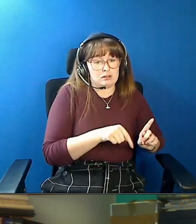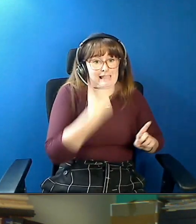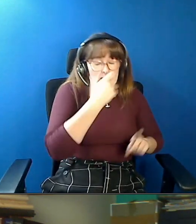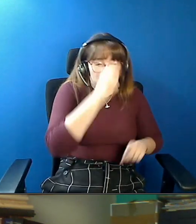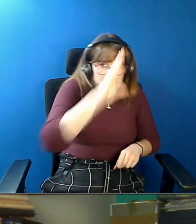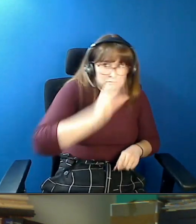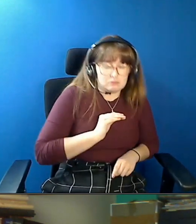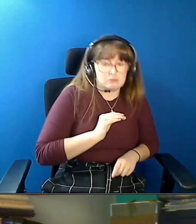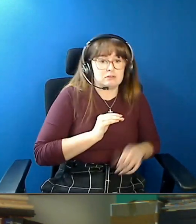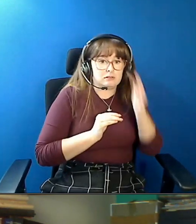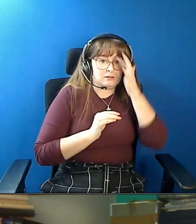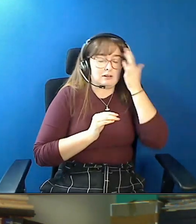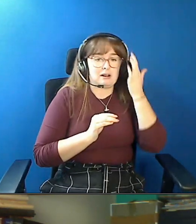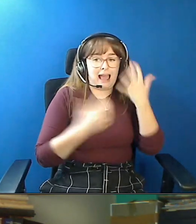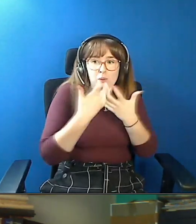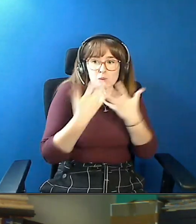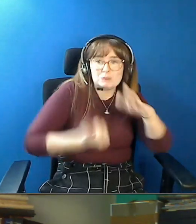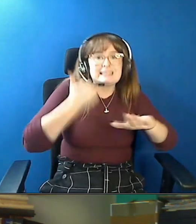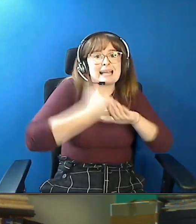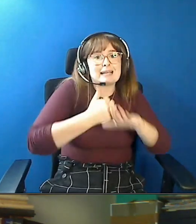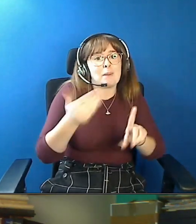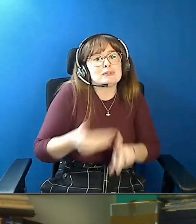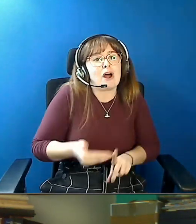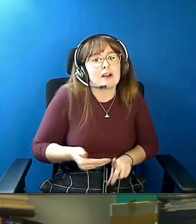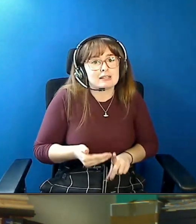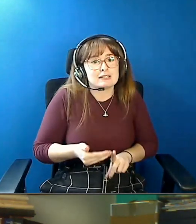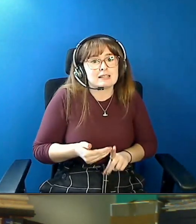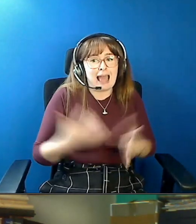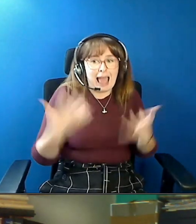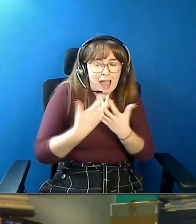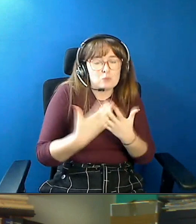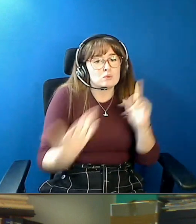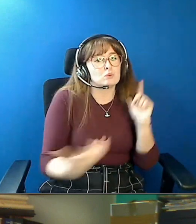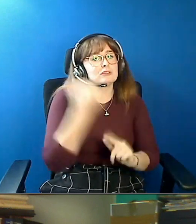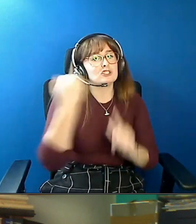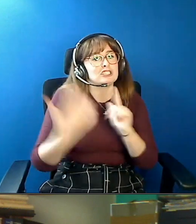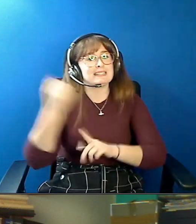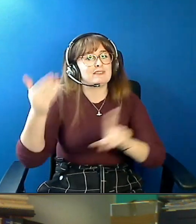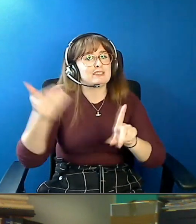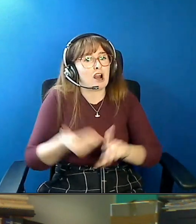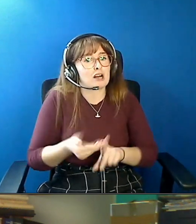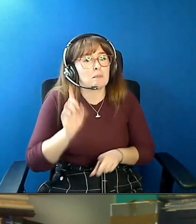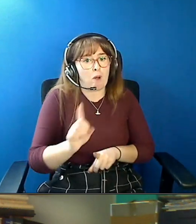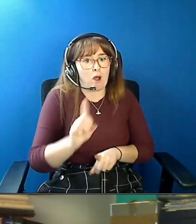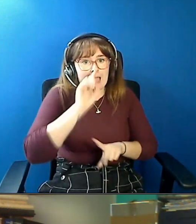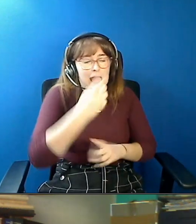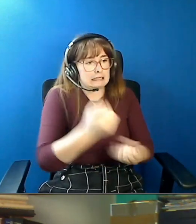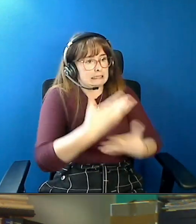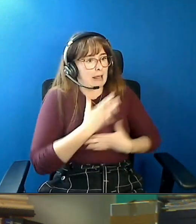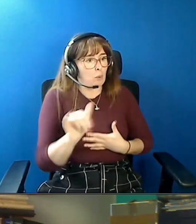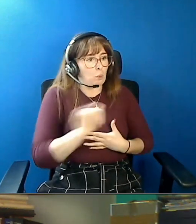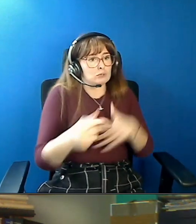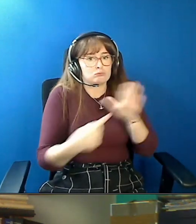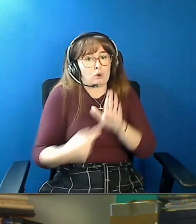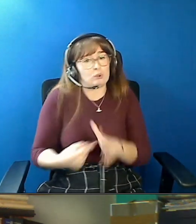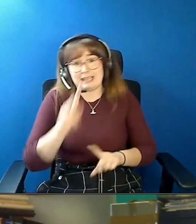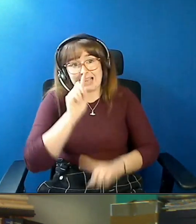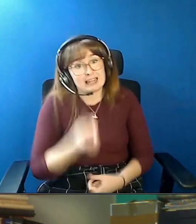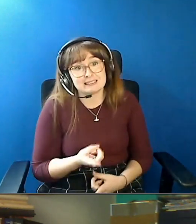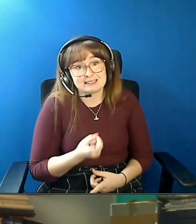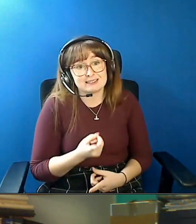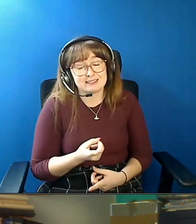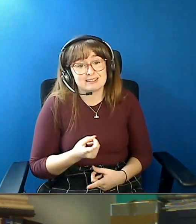setting those targets and help you work out how you're best going to meet the targets. But they can't ultimately tell you what your priorities are. That's a